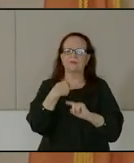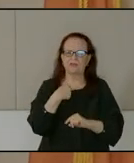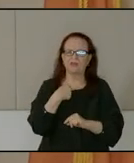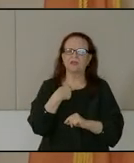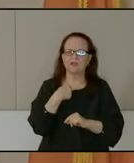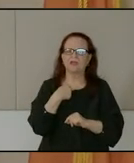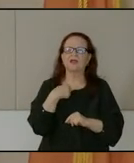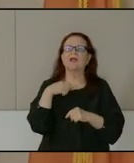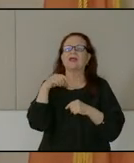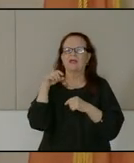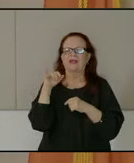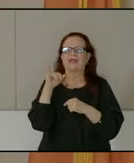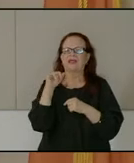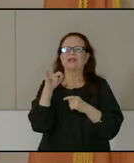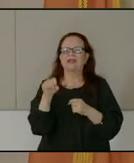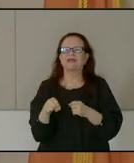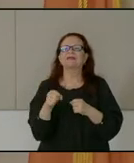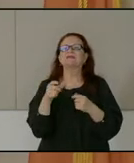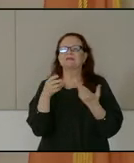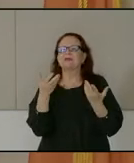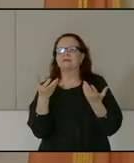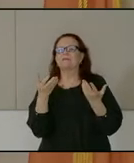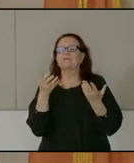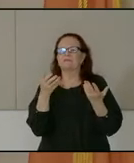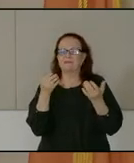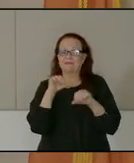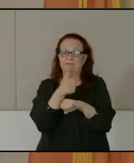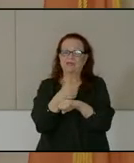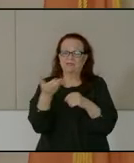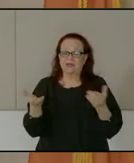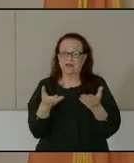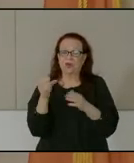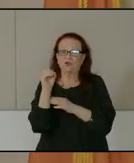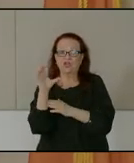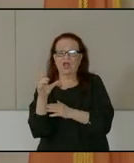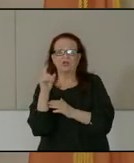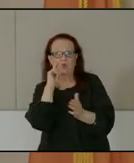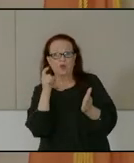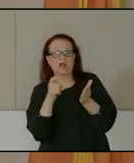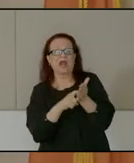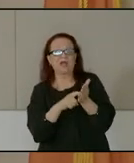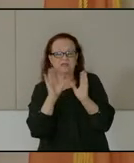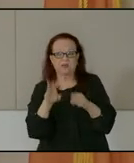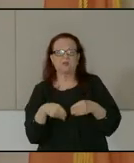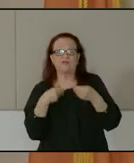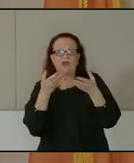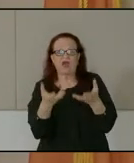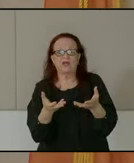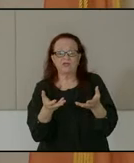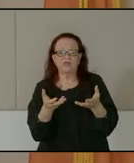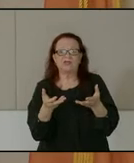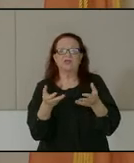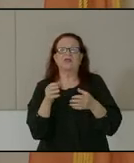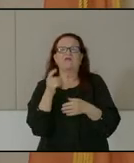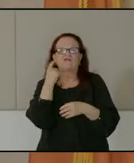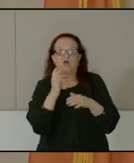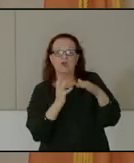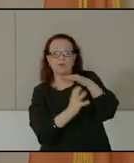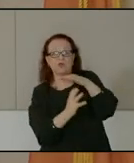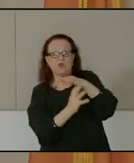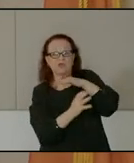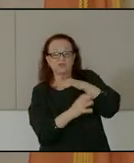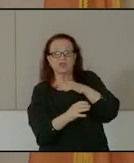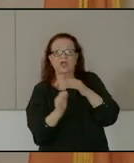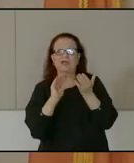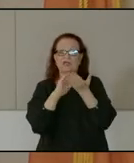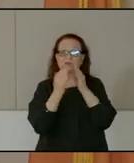because it is entering into a new phase here in Orange County and recognizing and providing that respect and dignity to the immigrant community in a